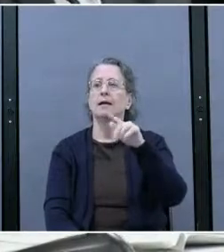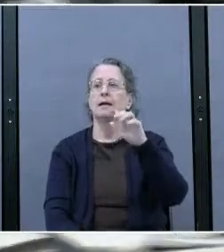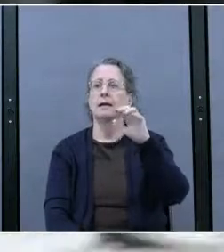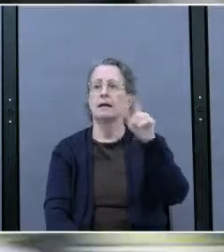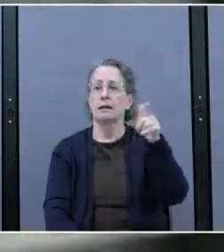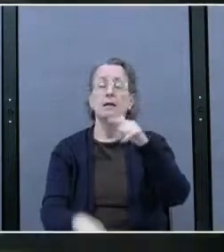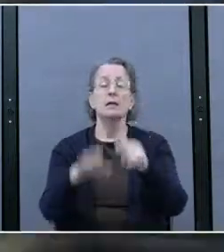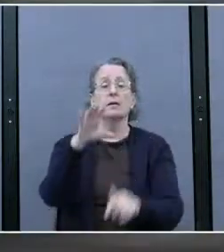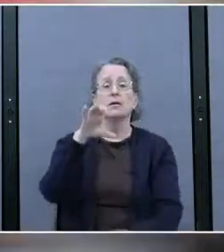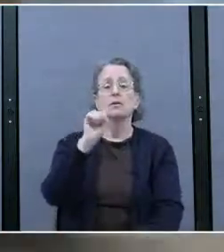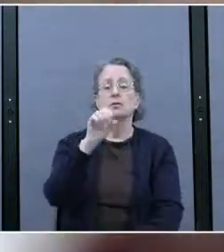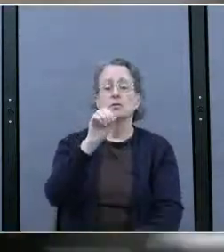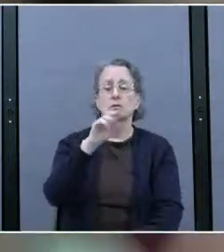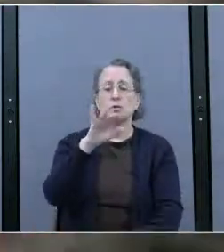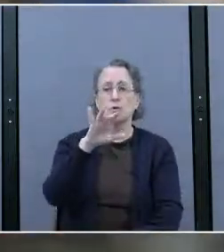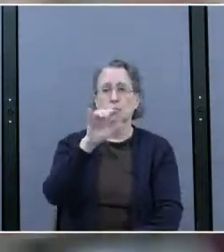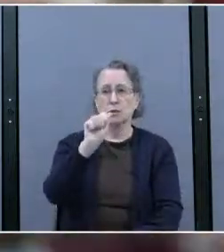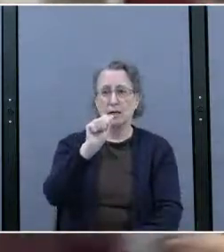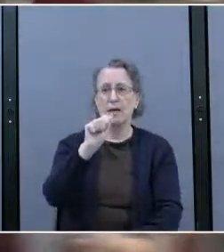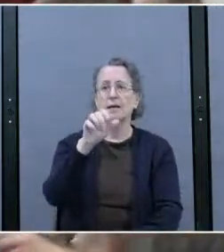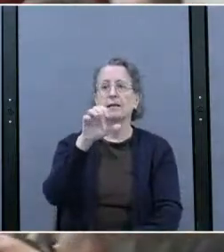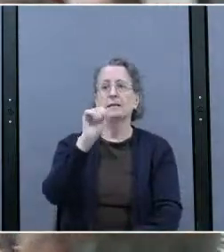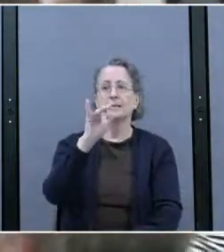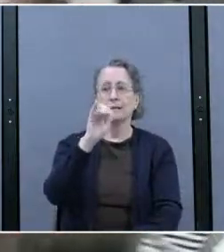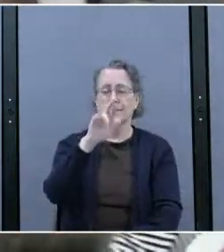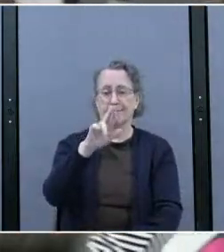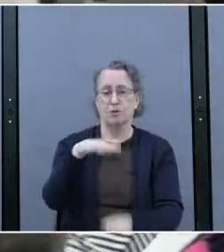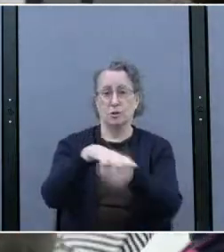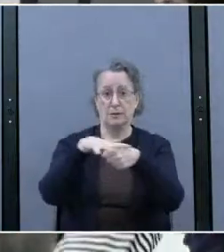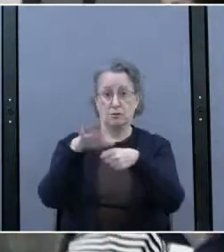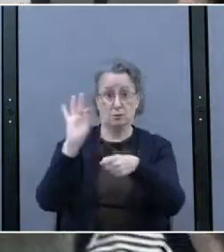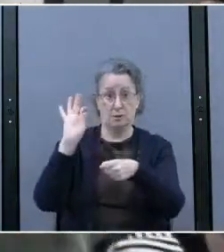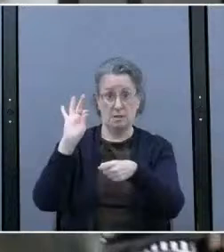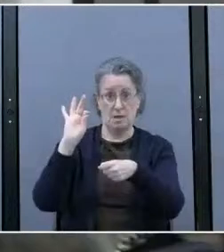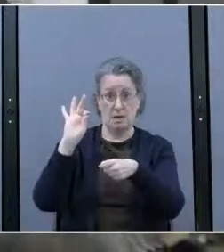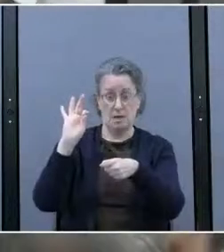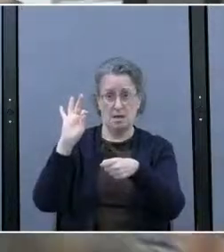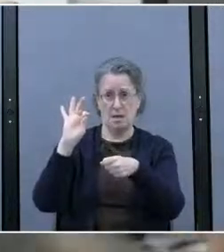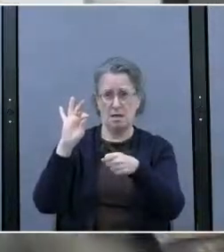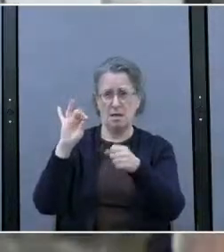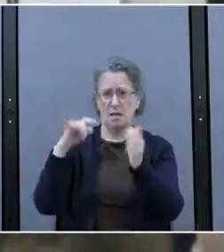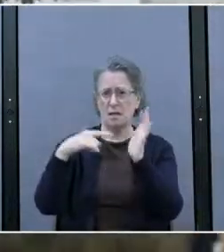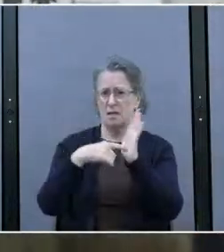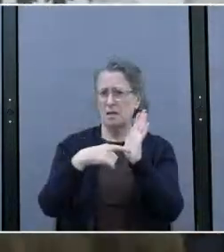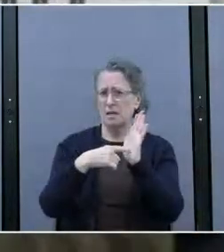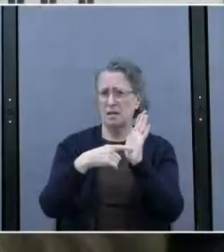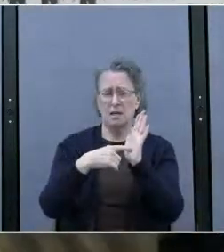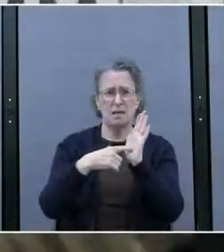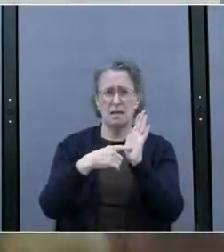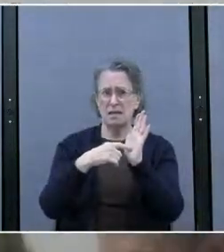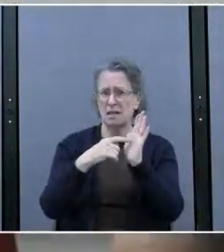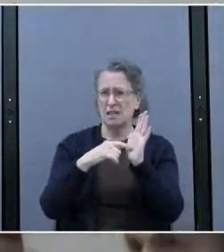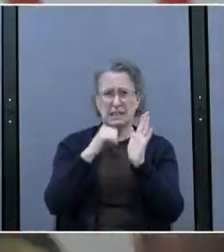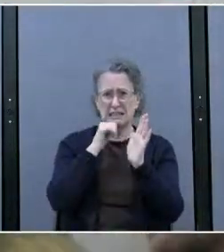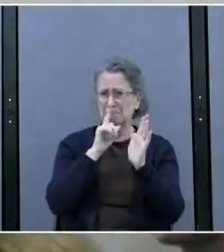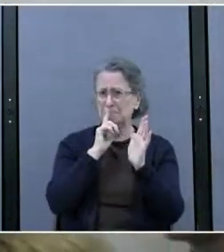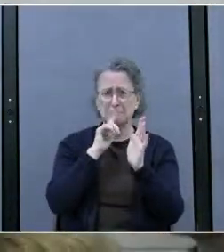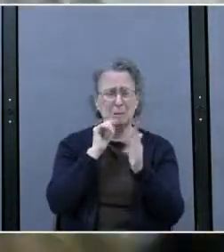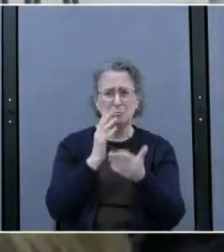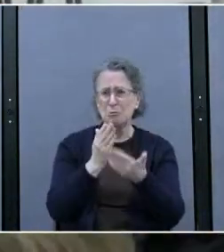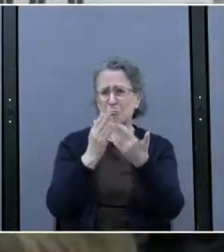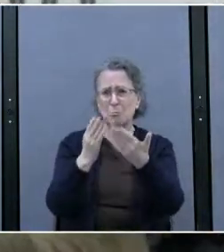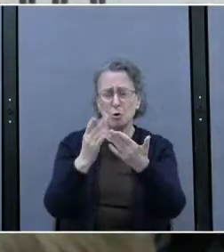Sonia Silbert, District 9. This doesn't have a proposal about what we actually should pay the select board. Is